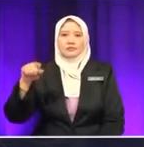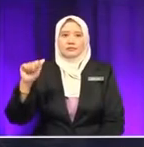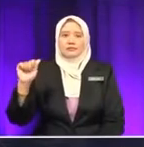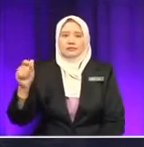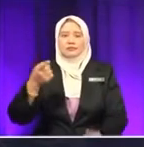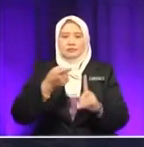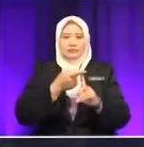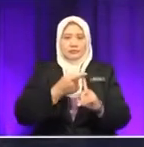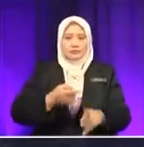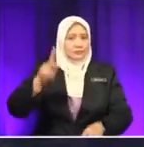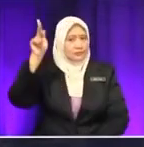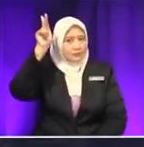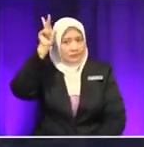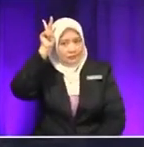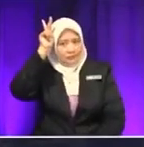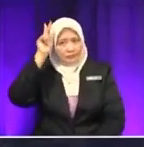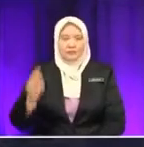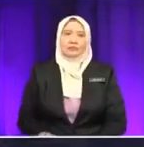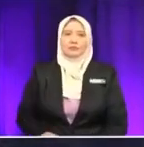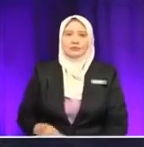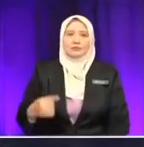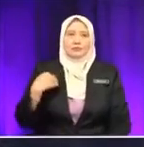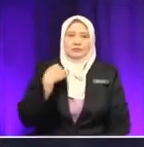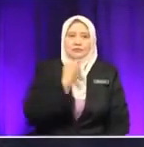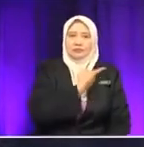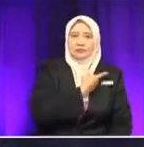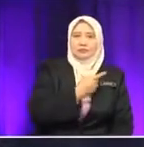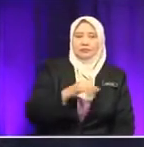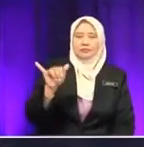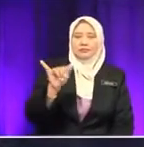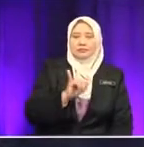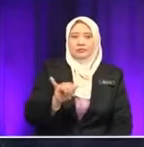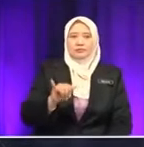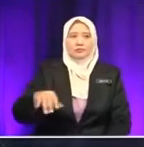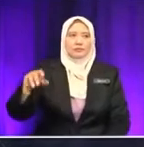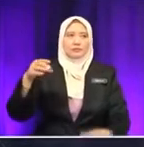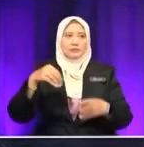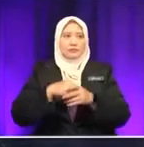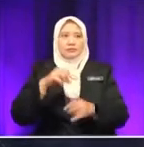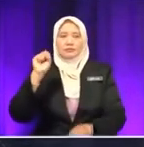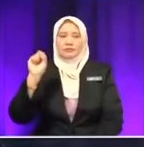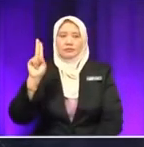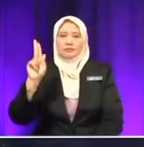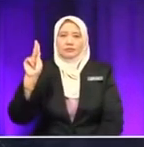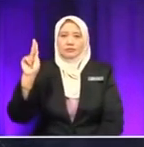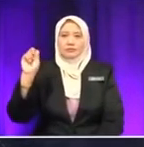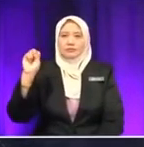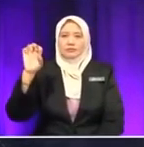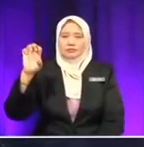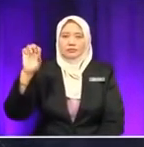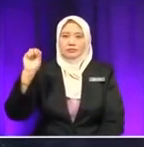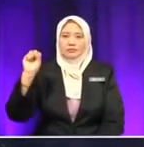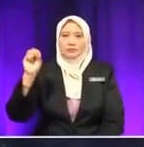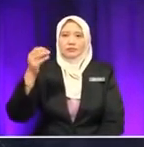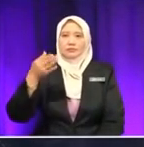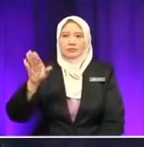are looking at Sukses SPM 2022 for English language, particularly speaking about dare to speak, but also additionally